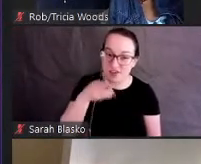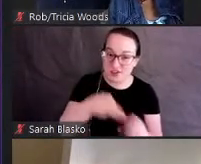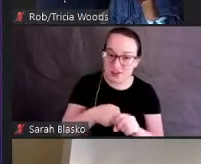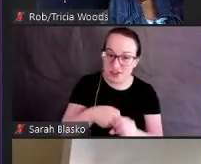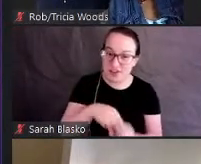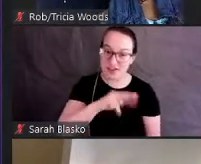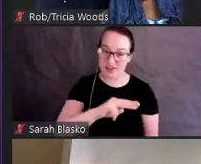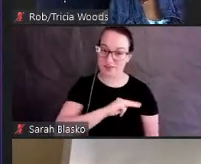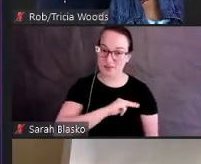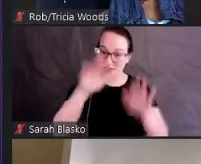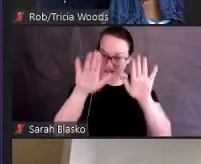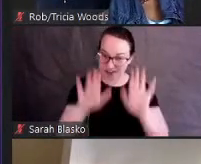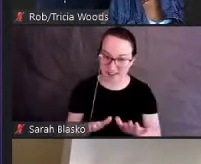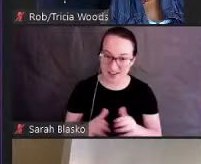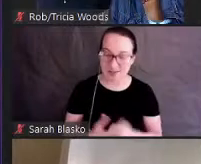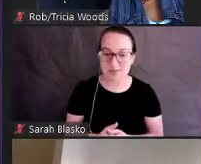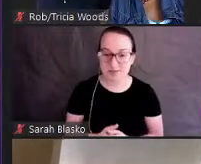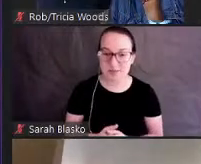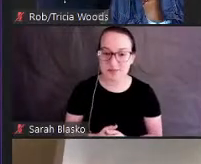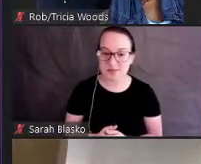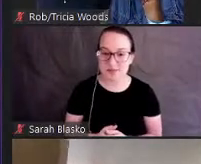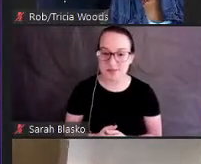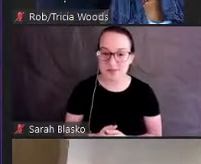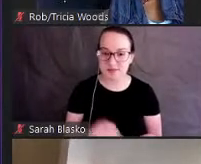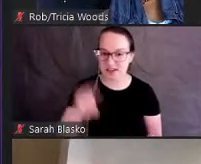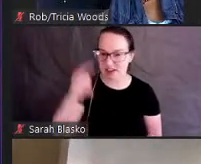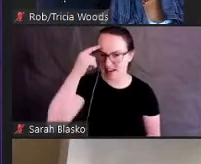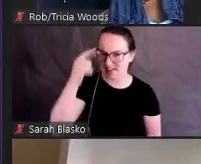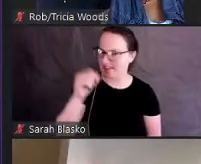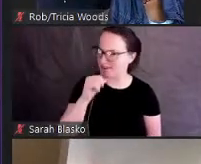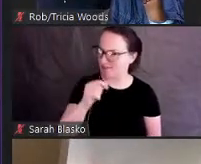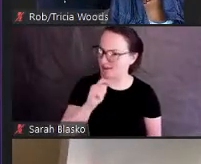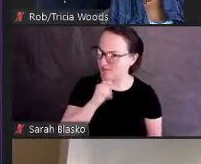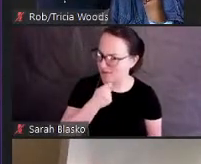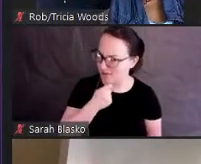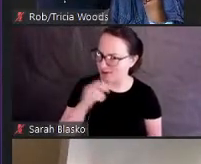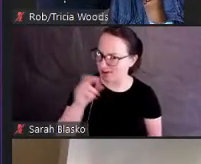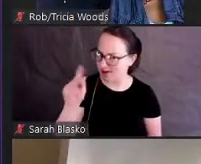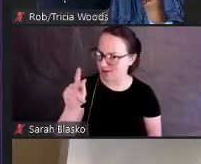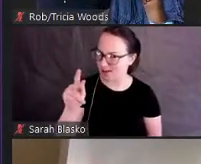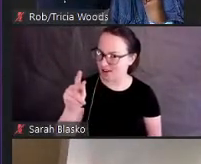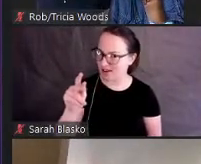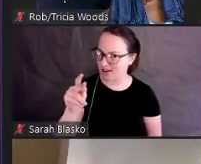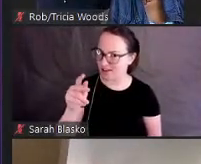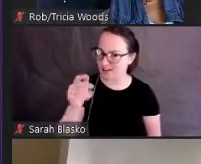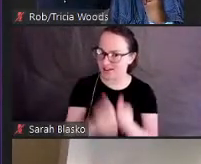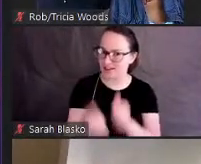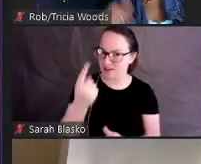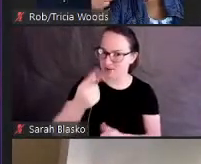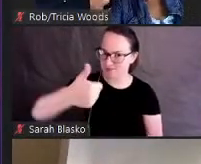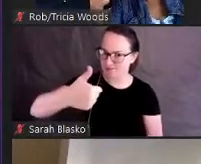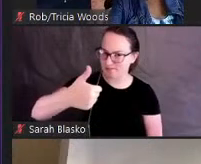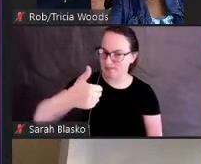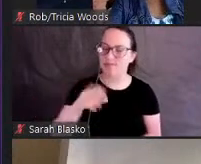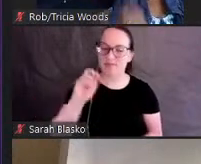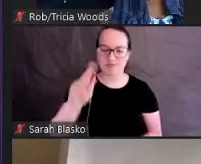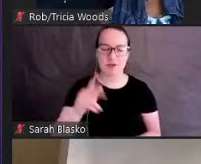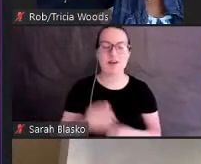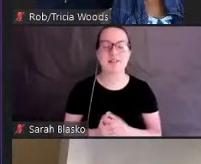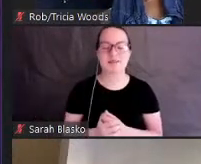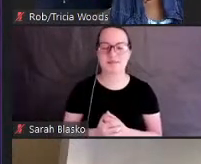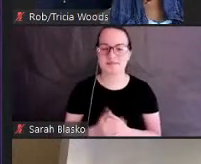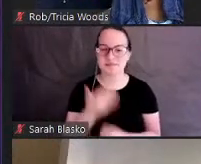Sunday. I think I'm not muted. We're good to go. Someone give me a thumbs up. Okay, wonderful. Thank